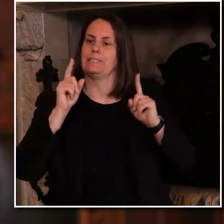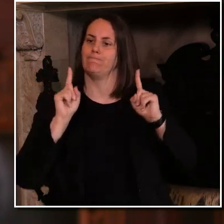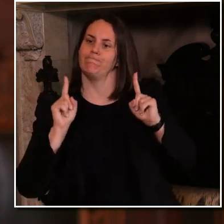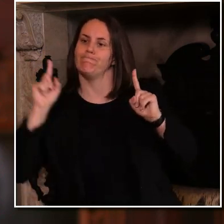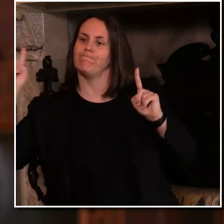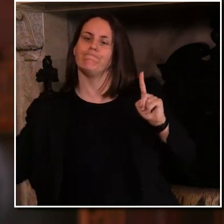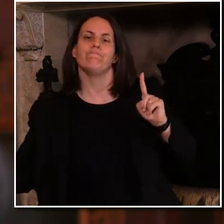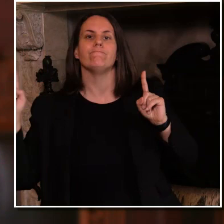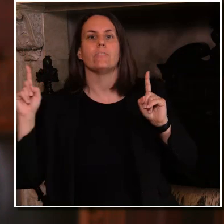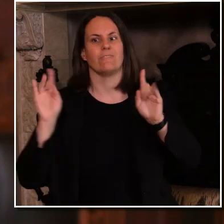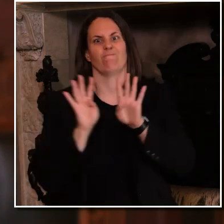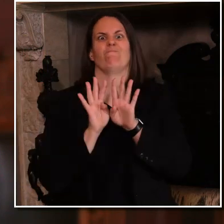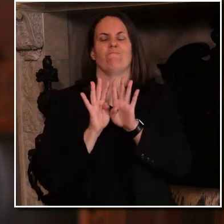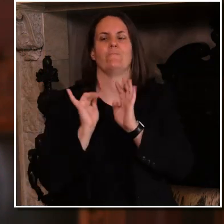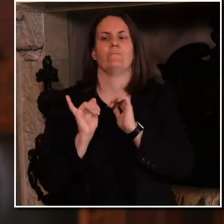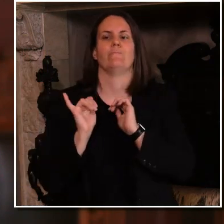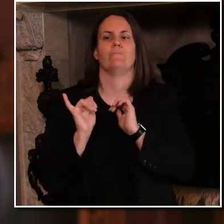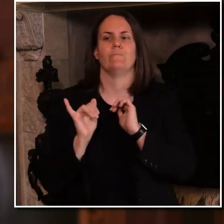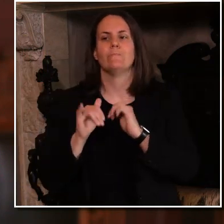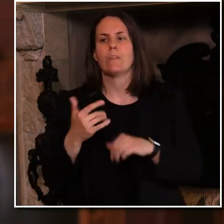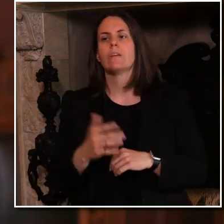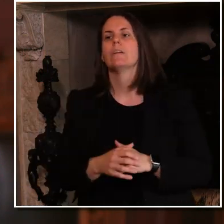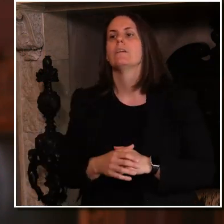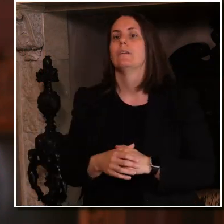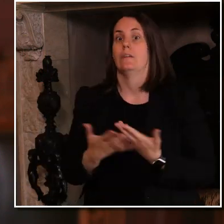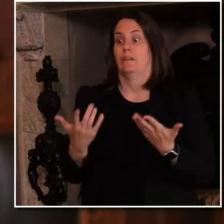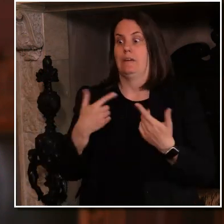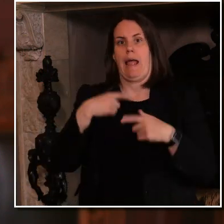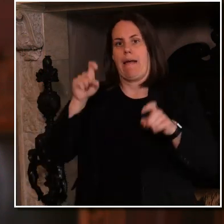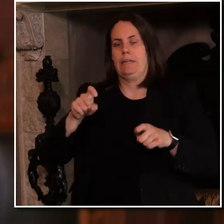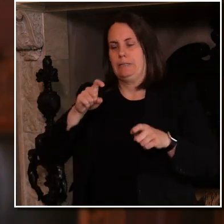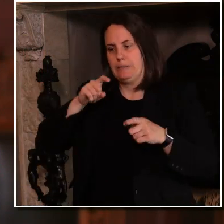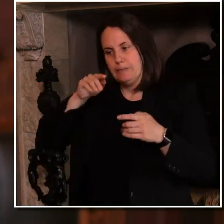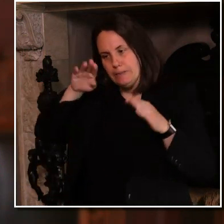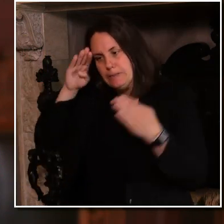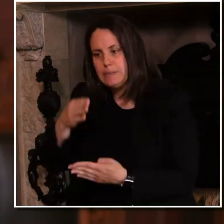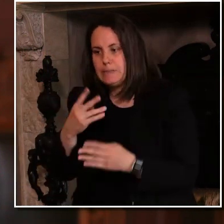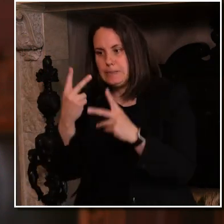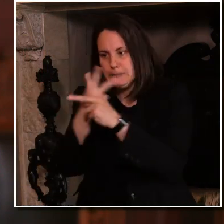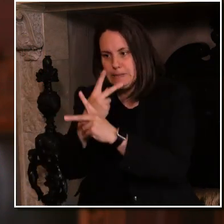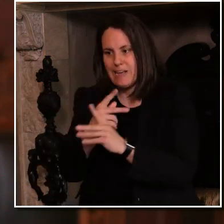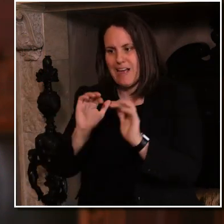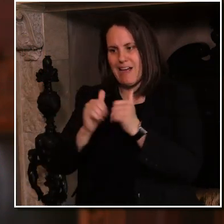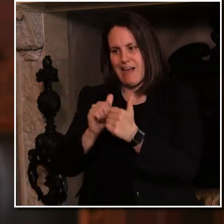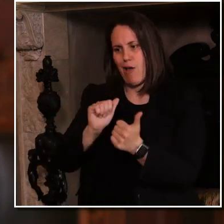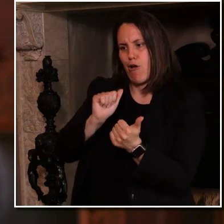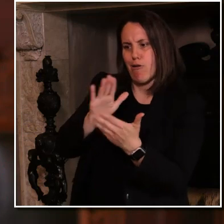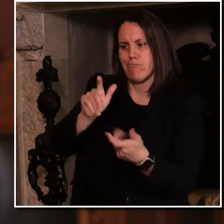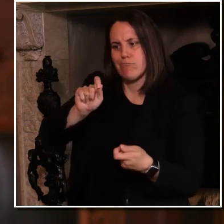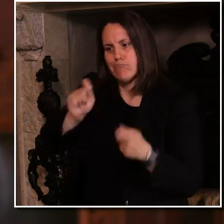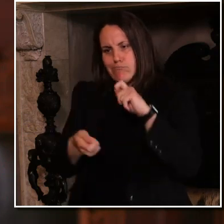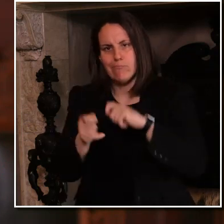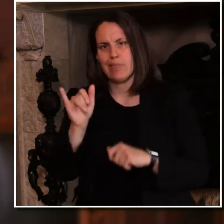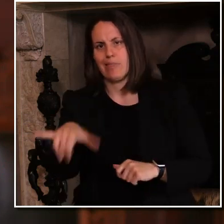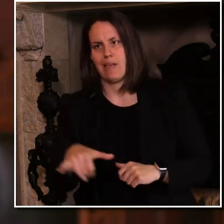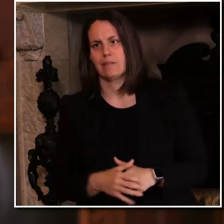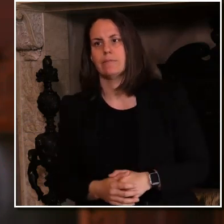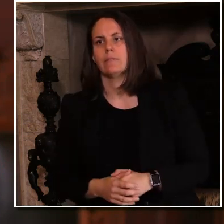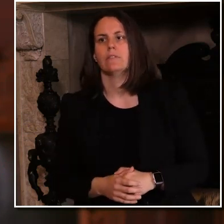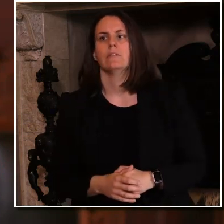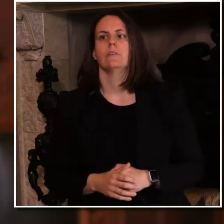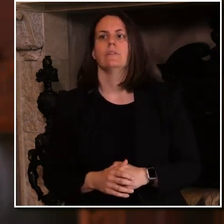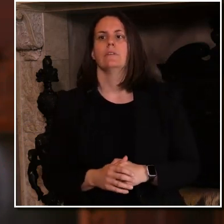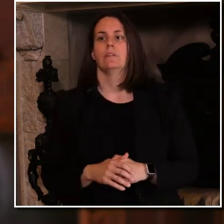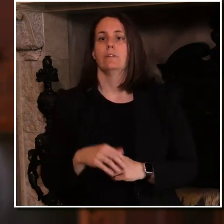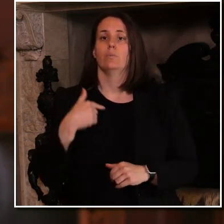wrapping around them as quickly as possible. We have also done a lot of work, particularly with long-term care and our partners